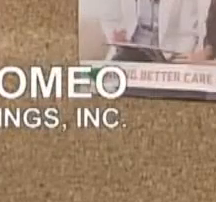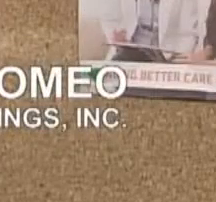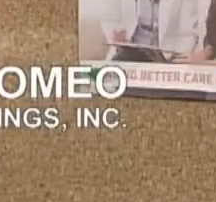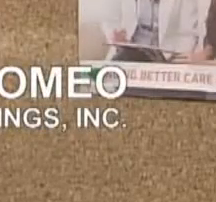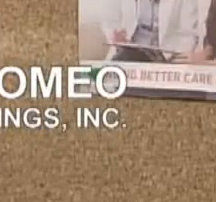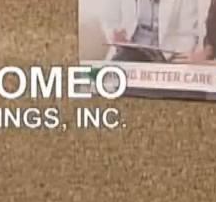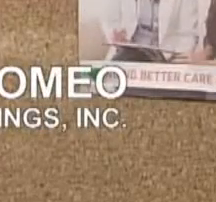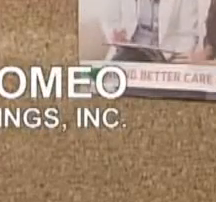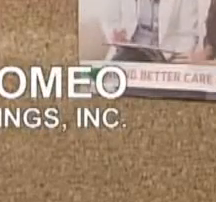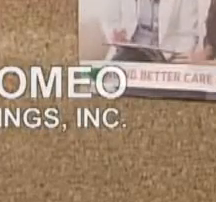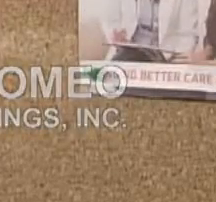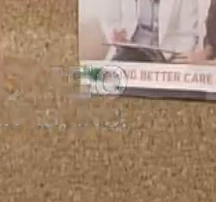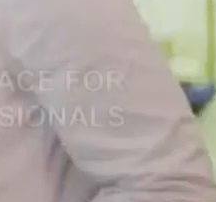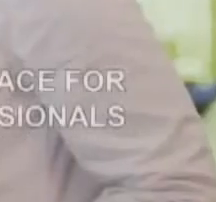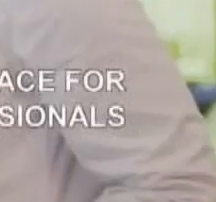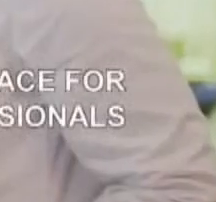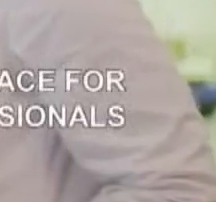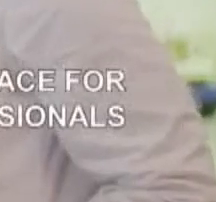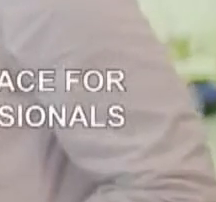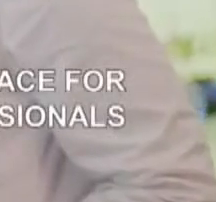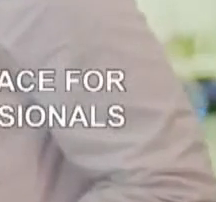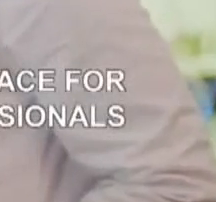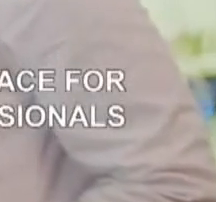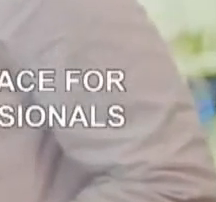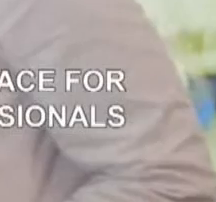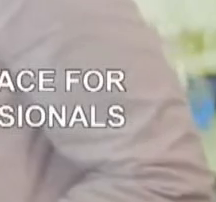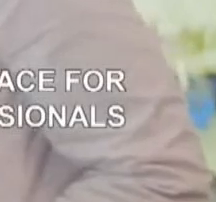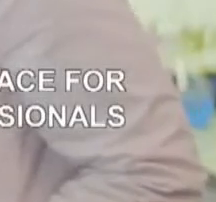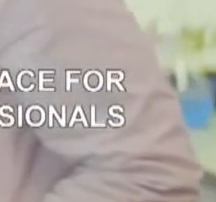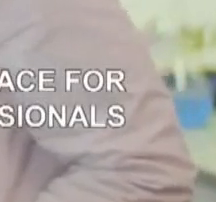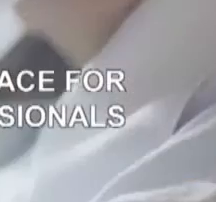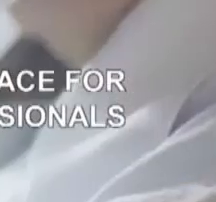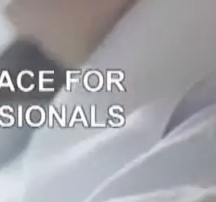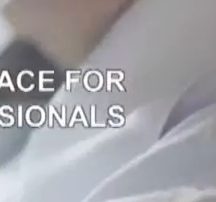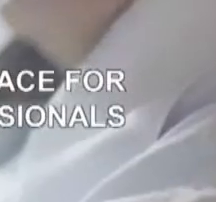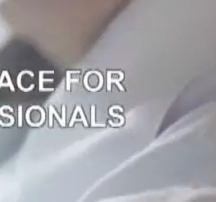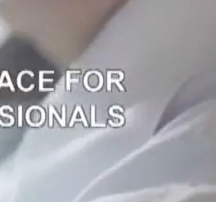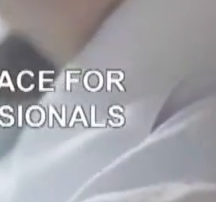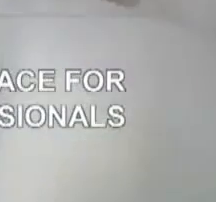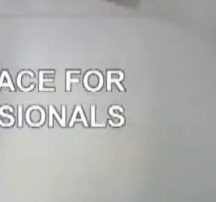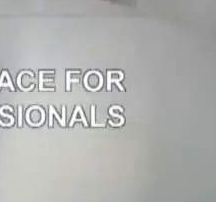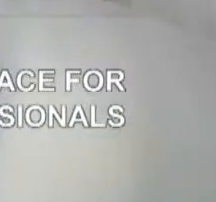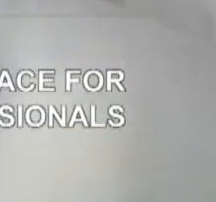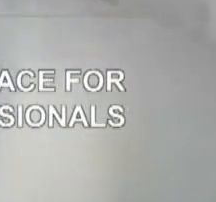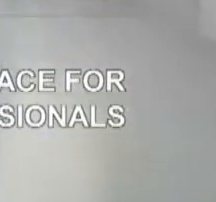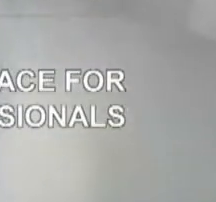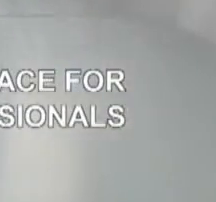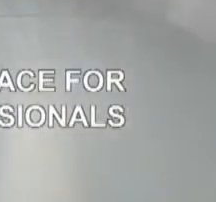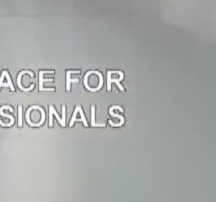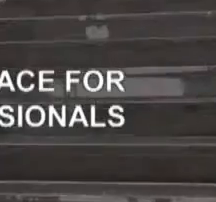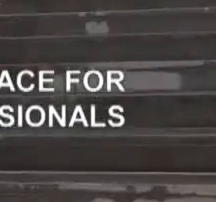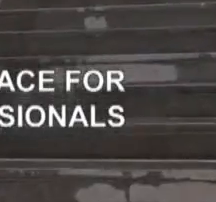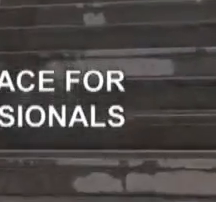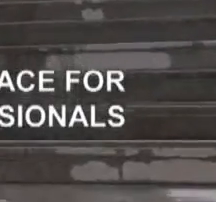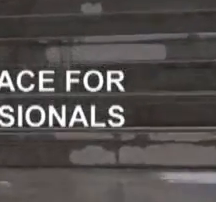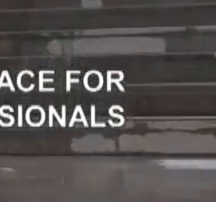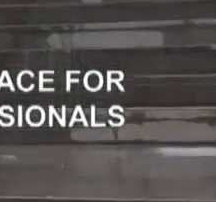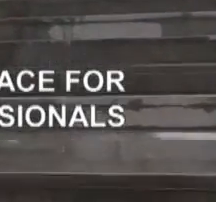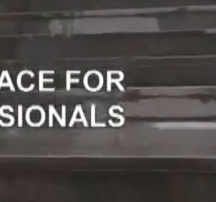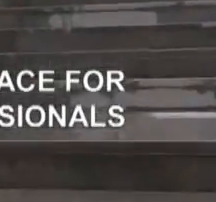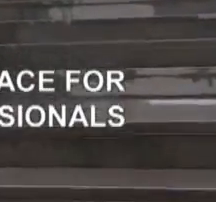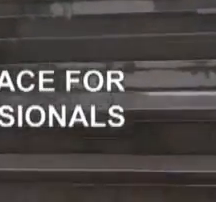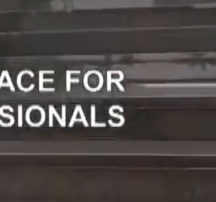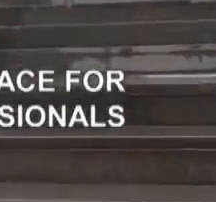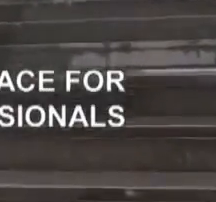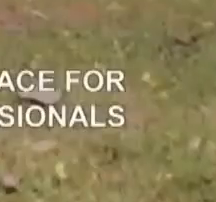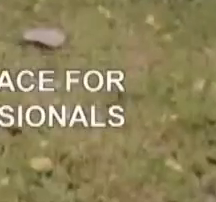About the millennials and the young physicians coming out of medical school, they look for work-life balance, they look for flexibility, they